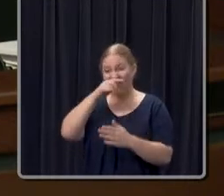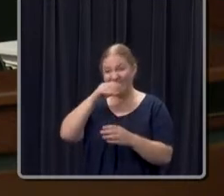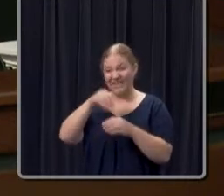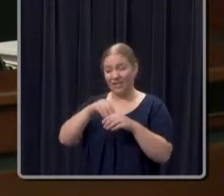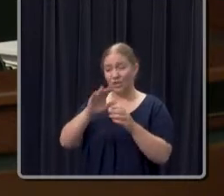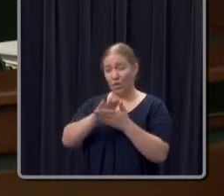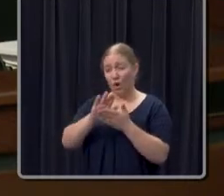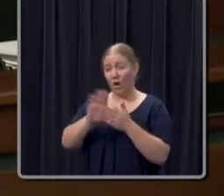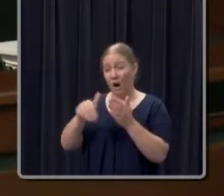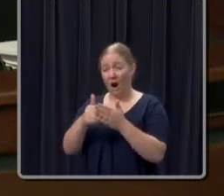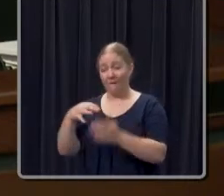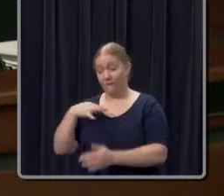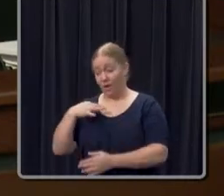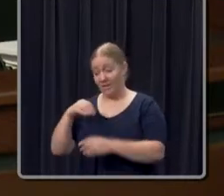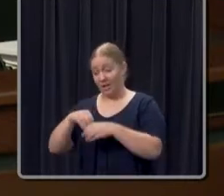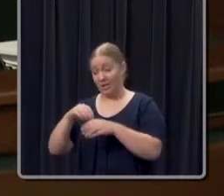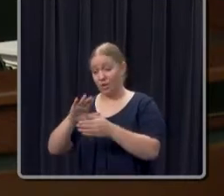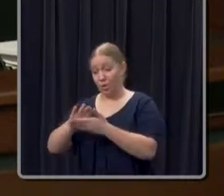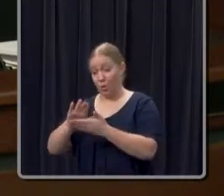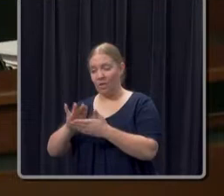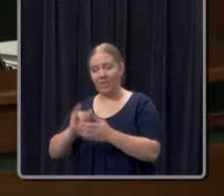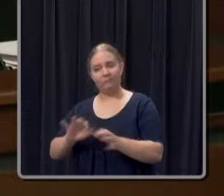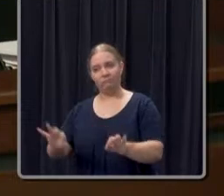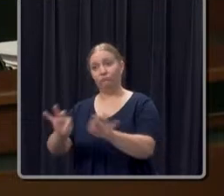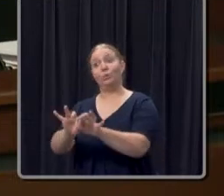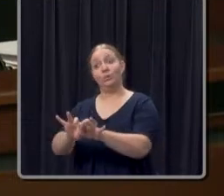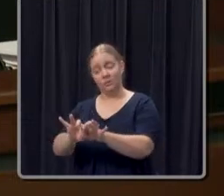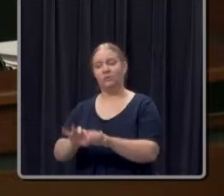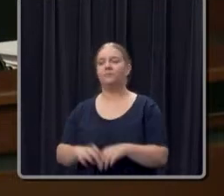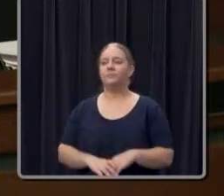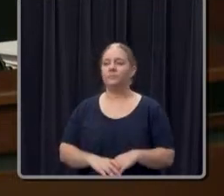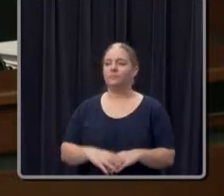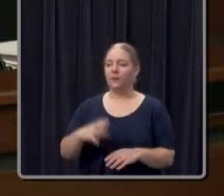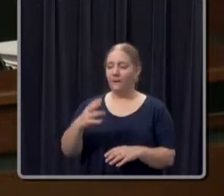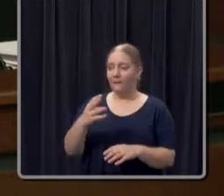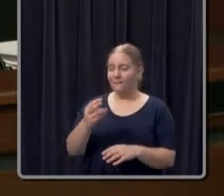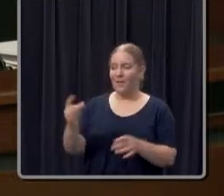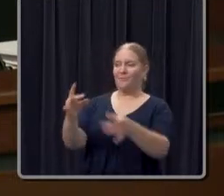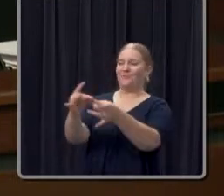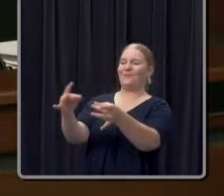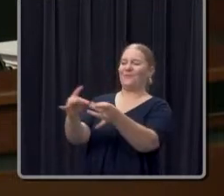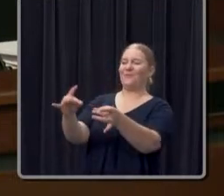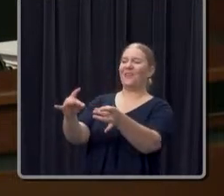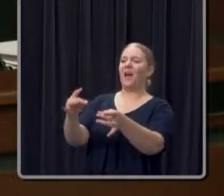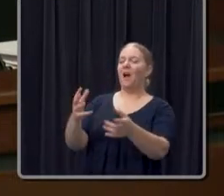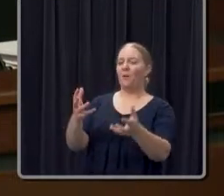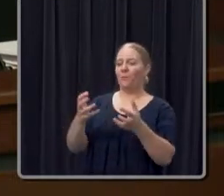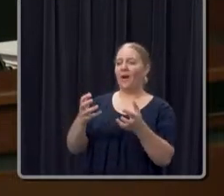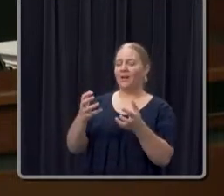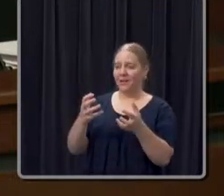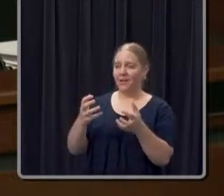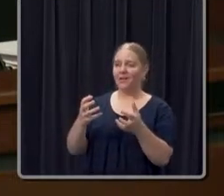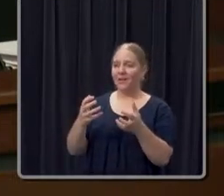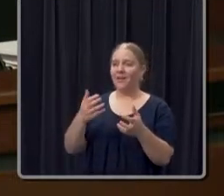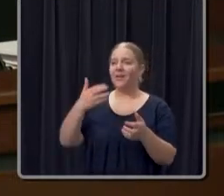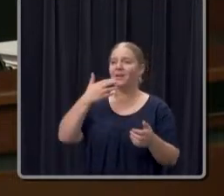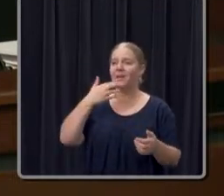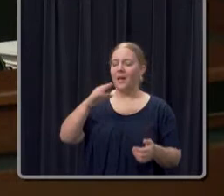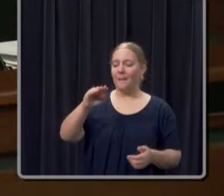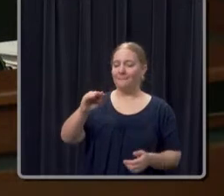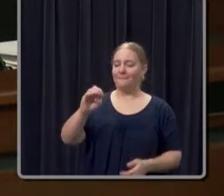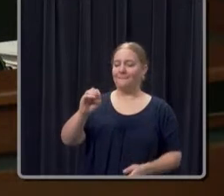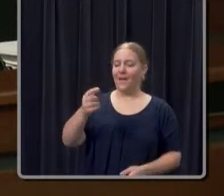and all the volunteers in the schools, that really matters. But a few shout outs. I want to thank Megan